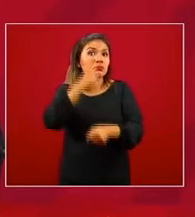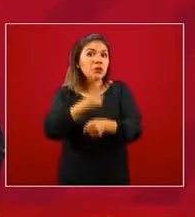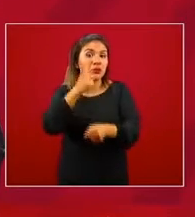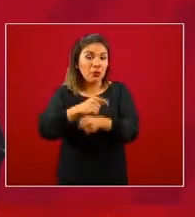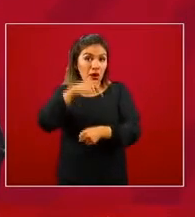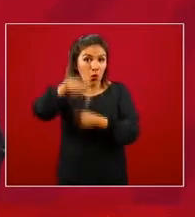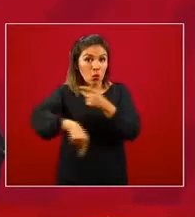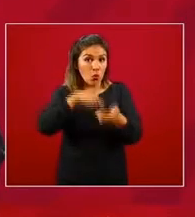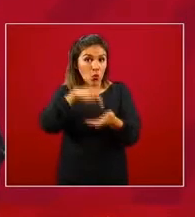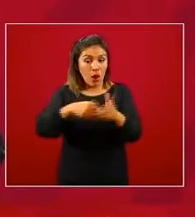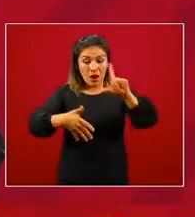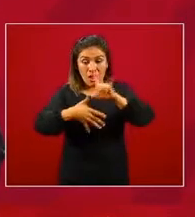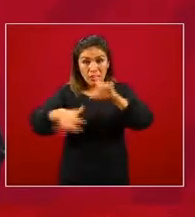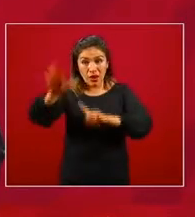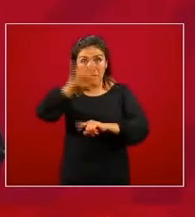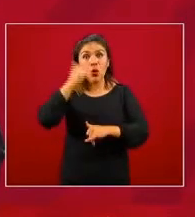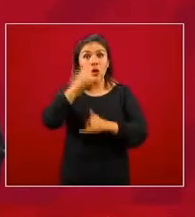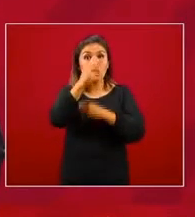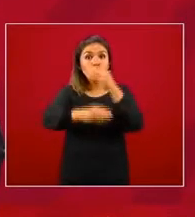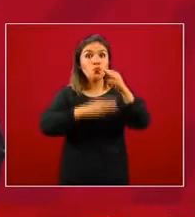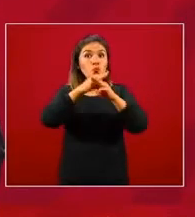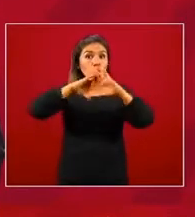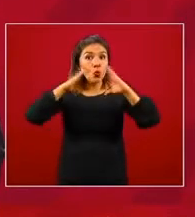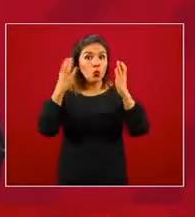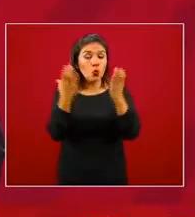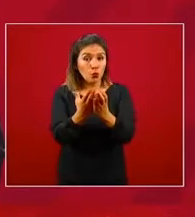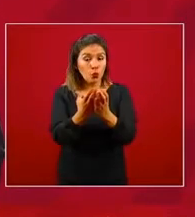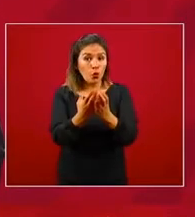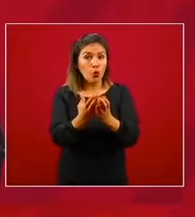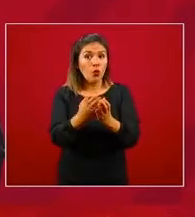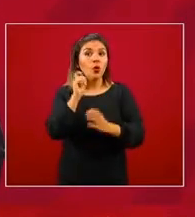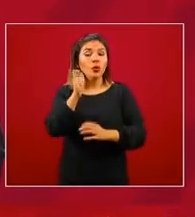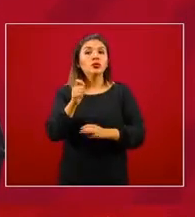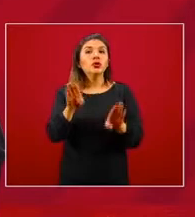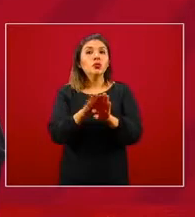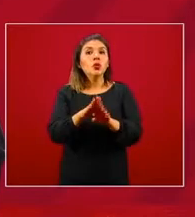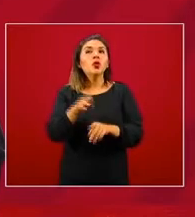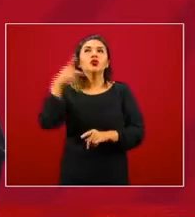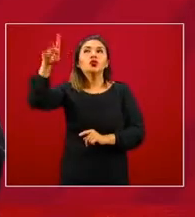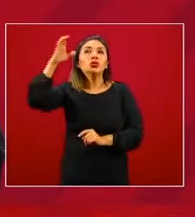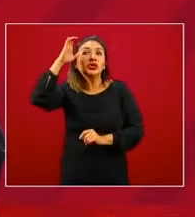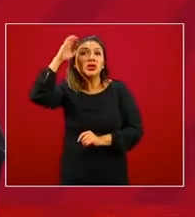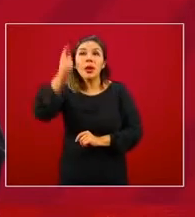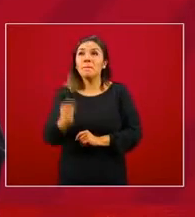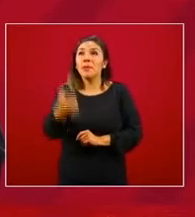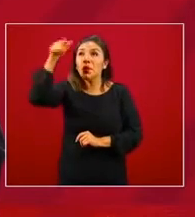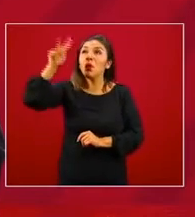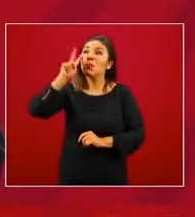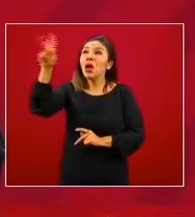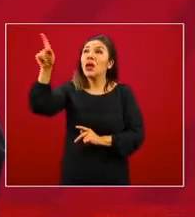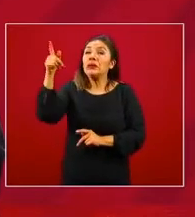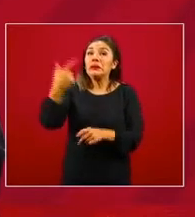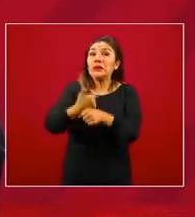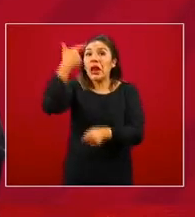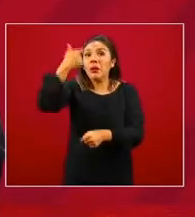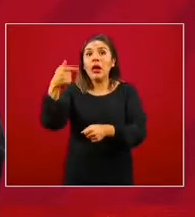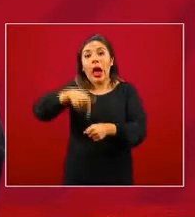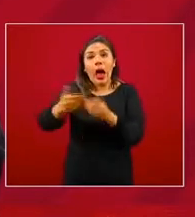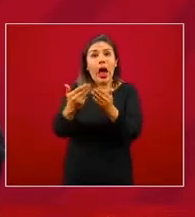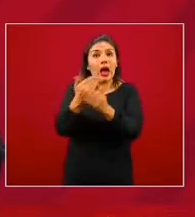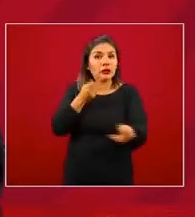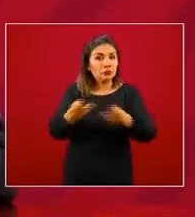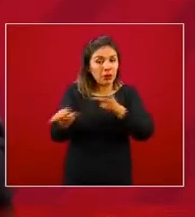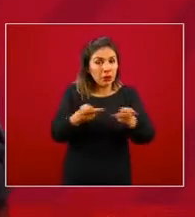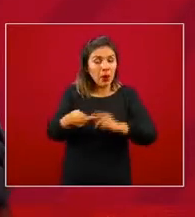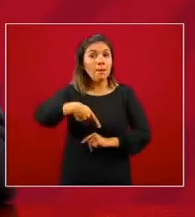January 3rd, we started to make preparations. We were in the whole world affected just as others